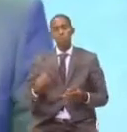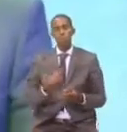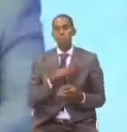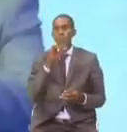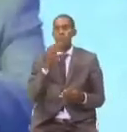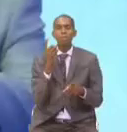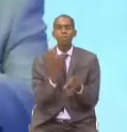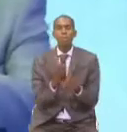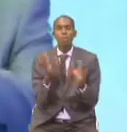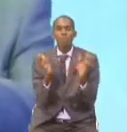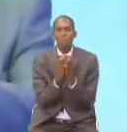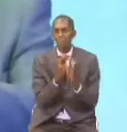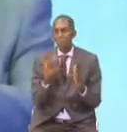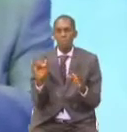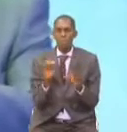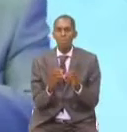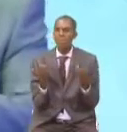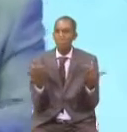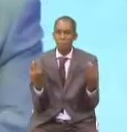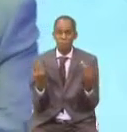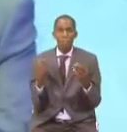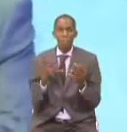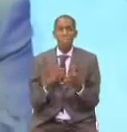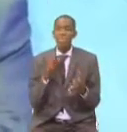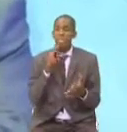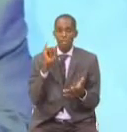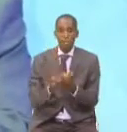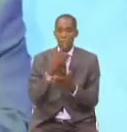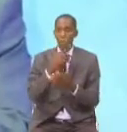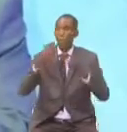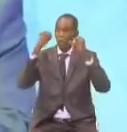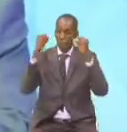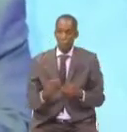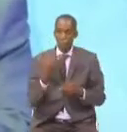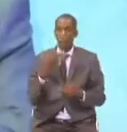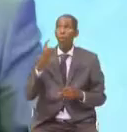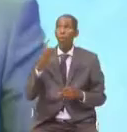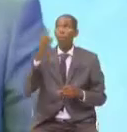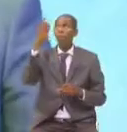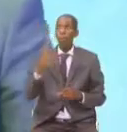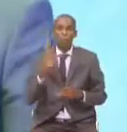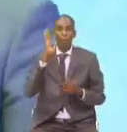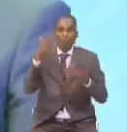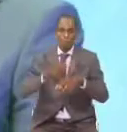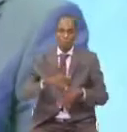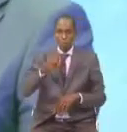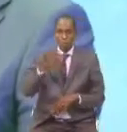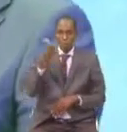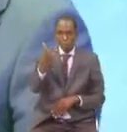sake. It is that the power will come upon you there, and the